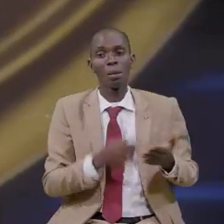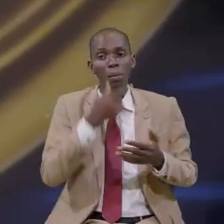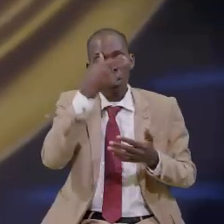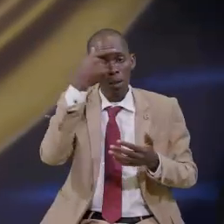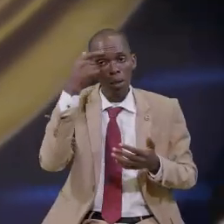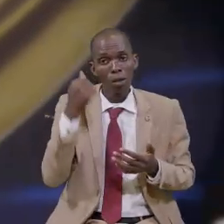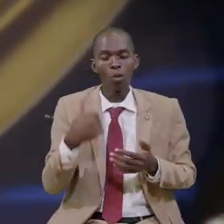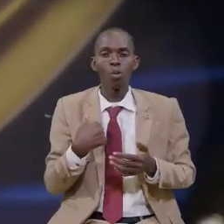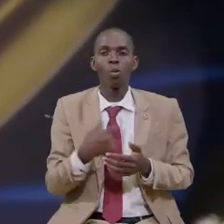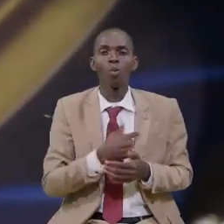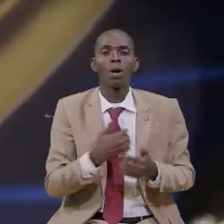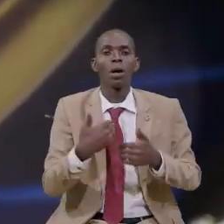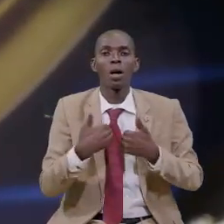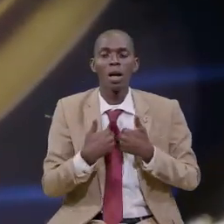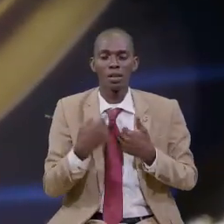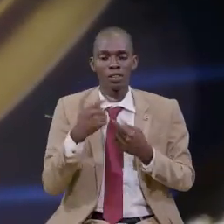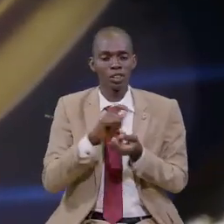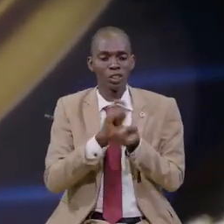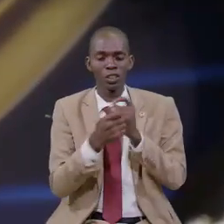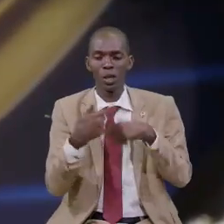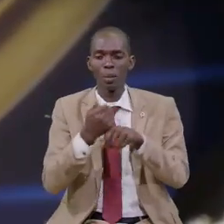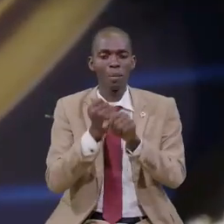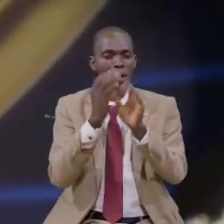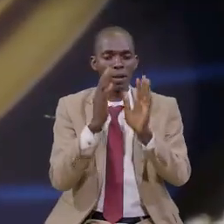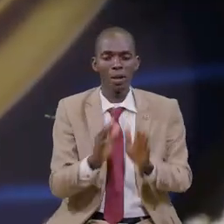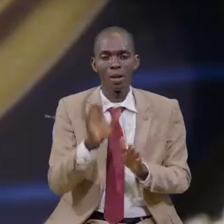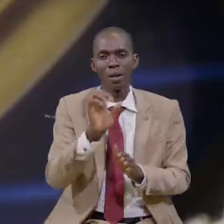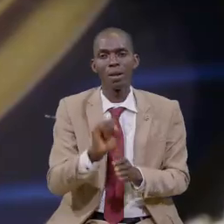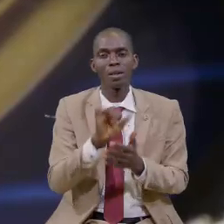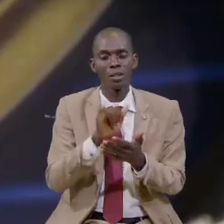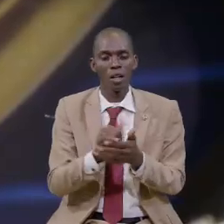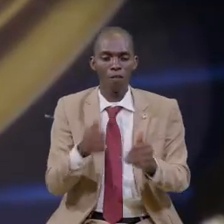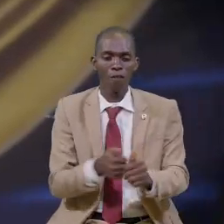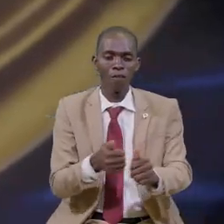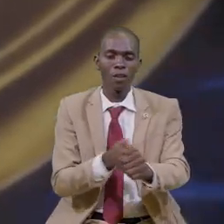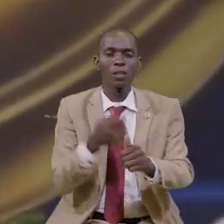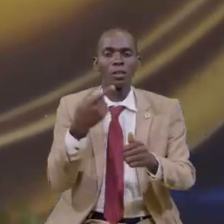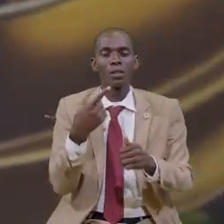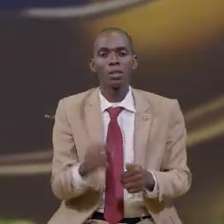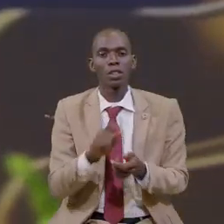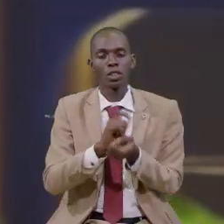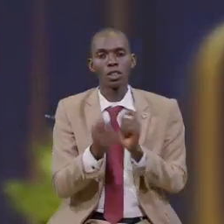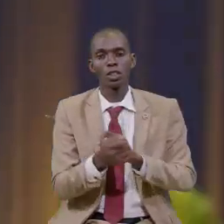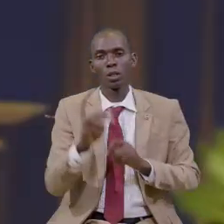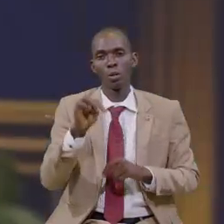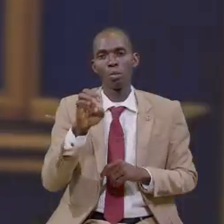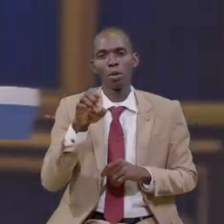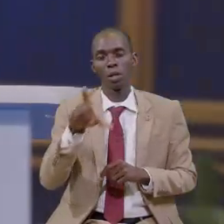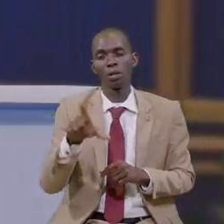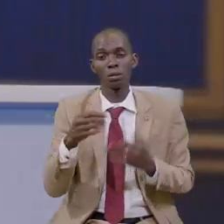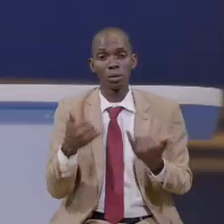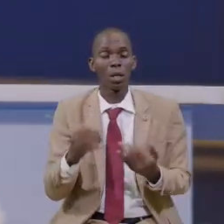have the change makers that follow the change model. Number three here. Number three, we're looking